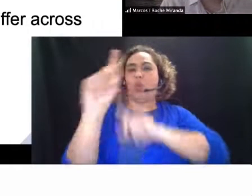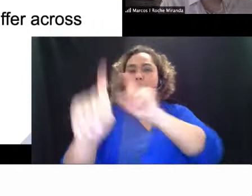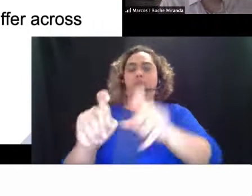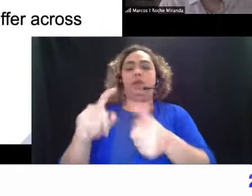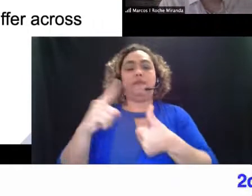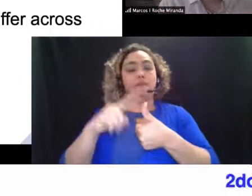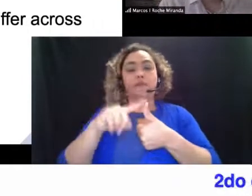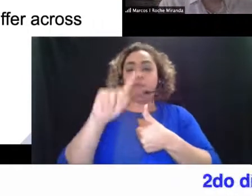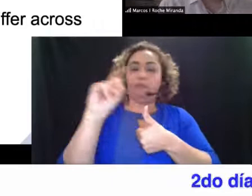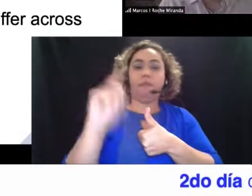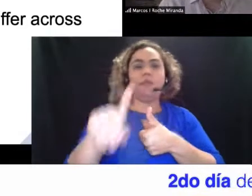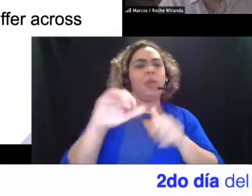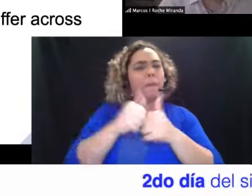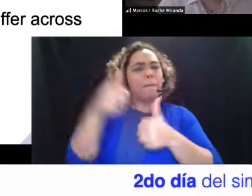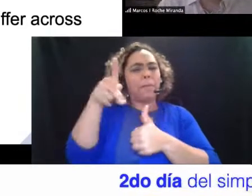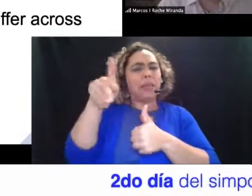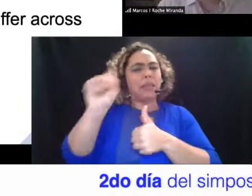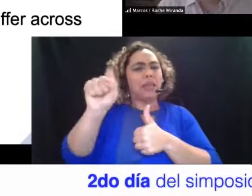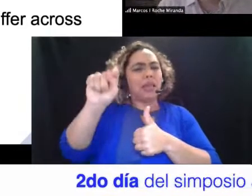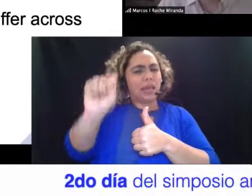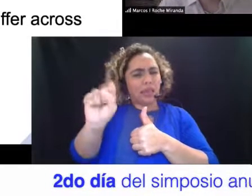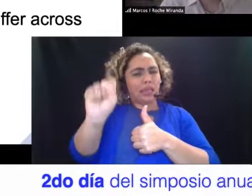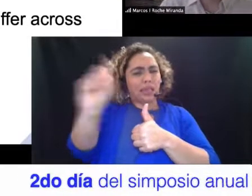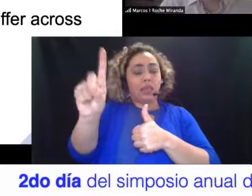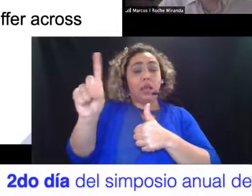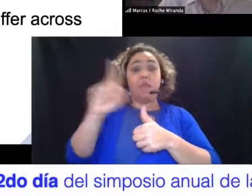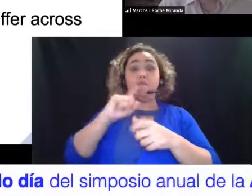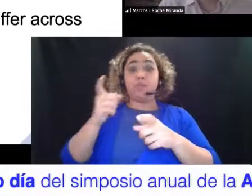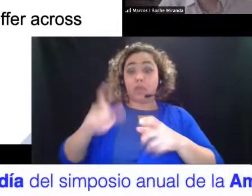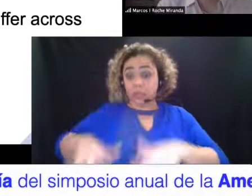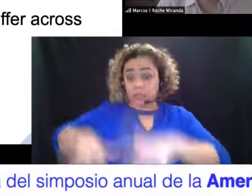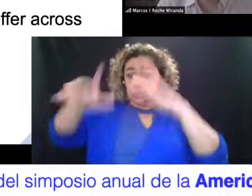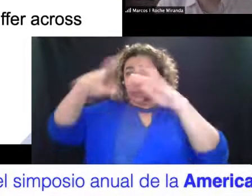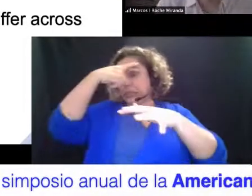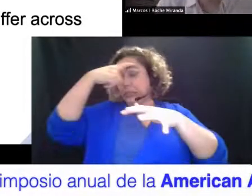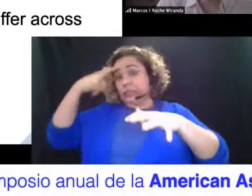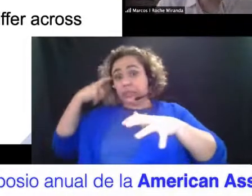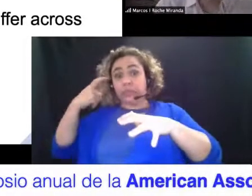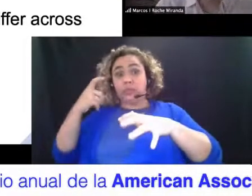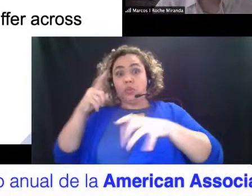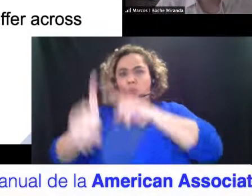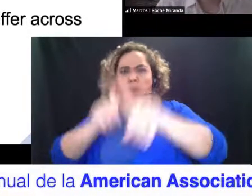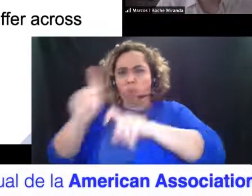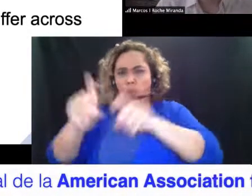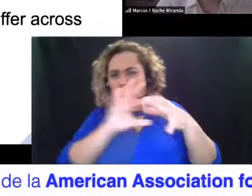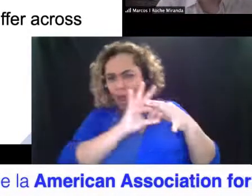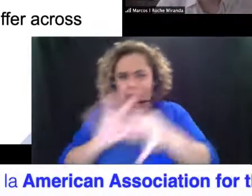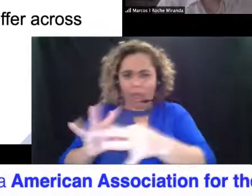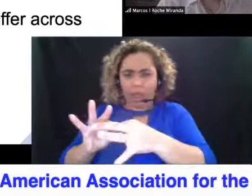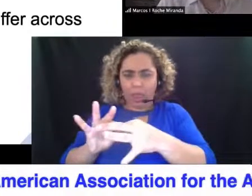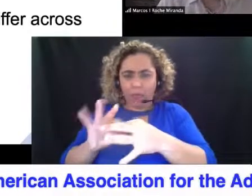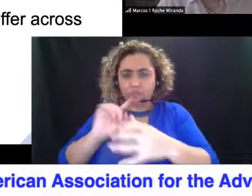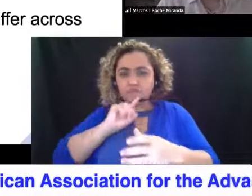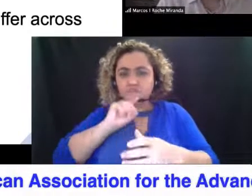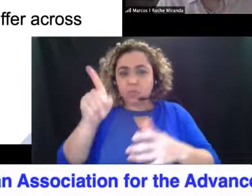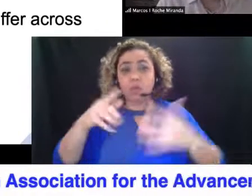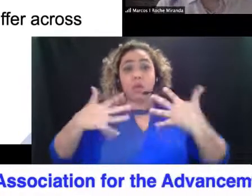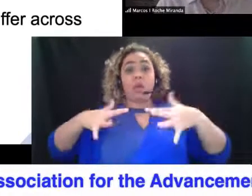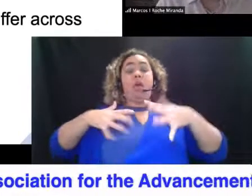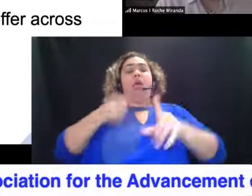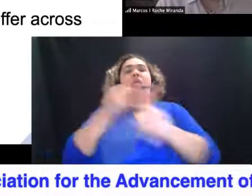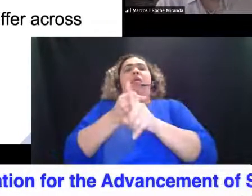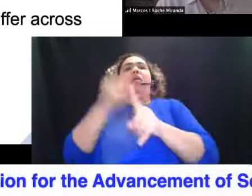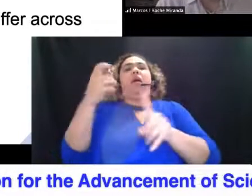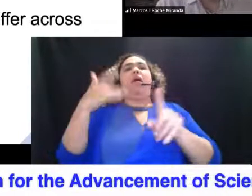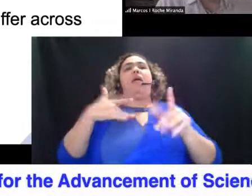one, how does PTSD and the severities of the Childhood Trauma Questionnaire, or CTQ, relate to ataque de